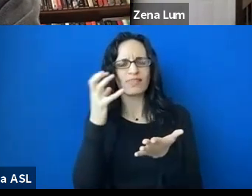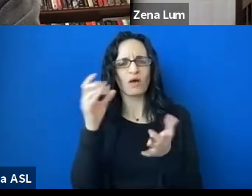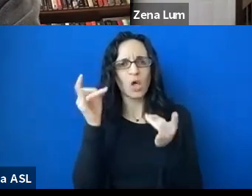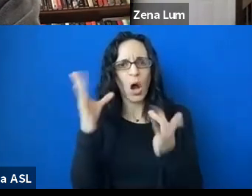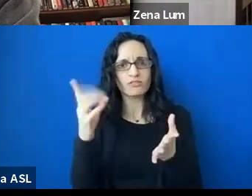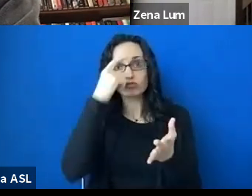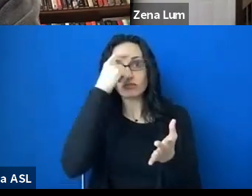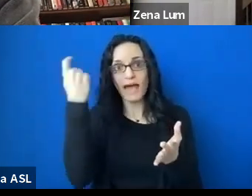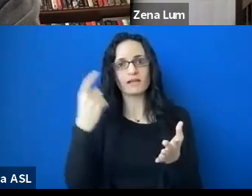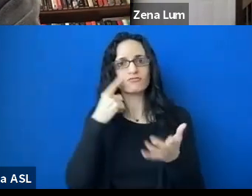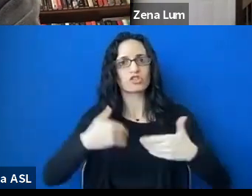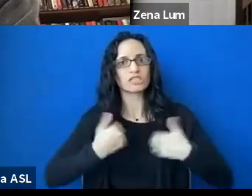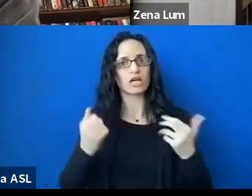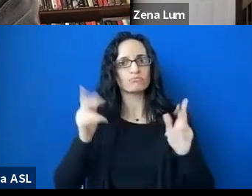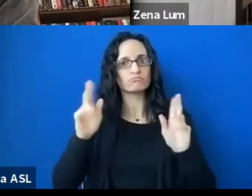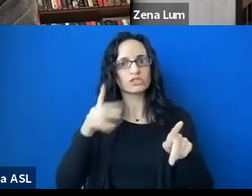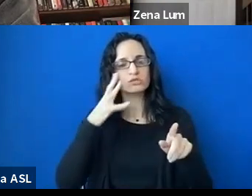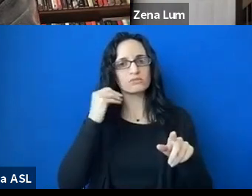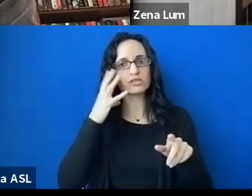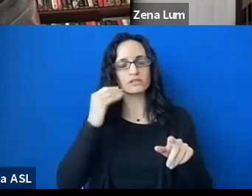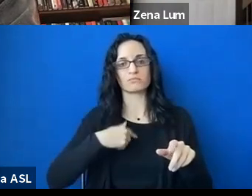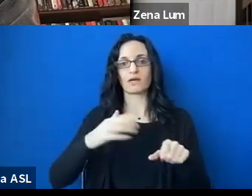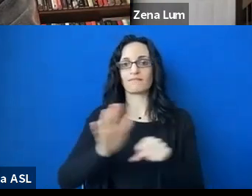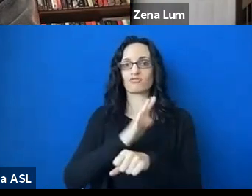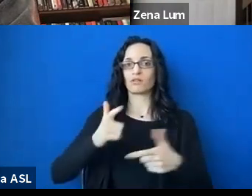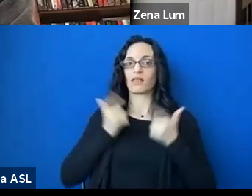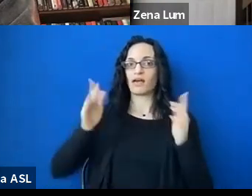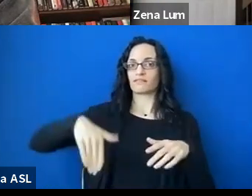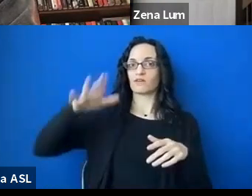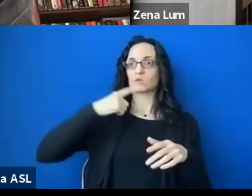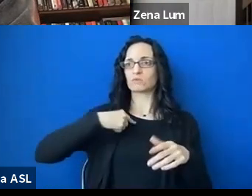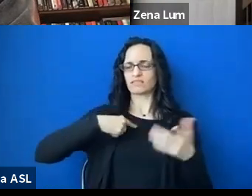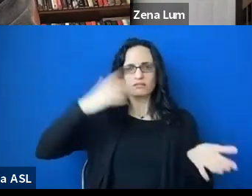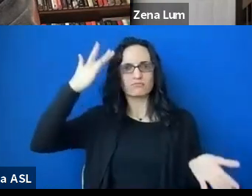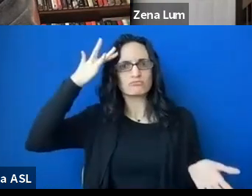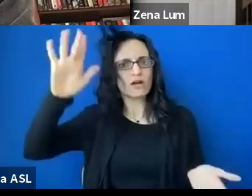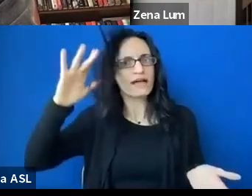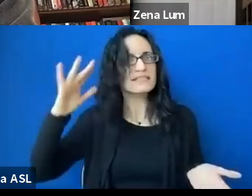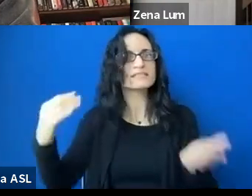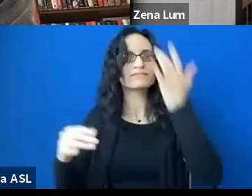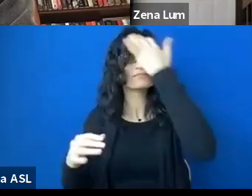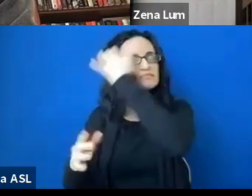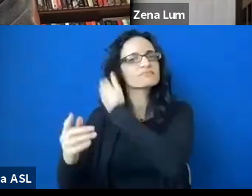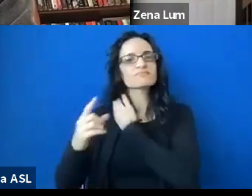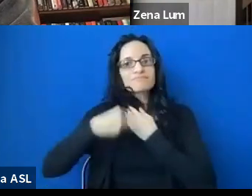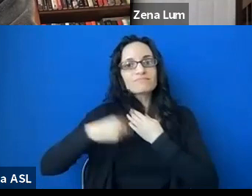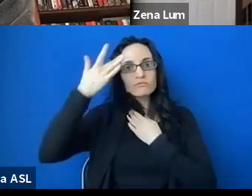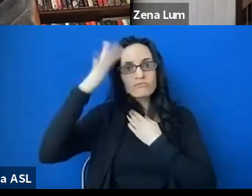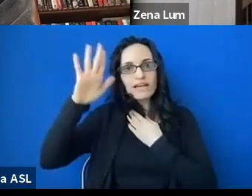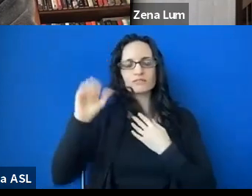go through, who my entire life had been told I was so bright. So I was